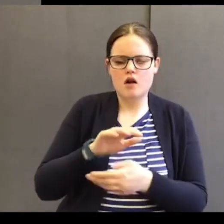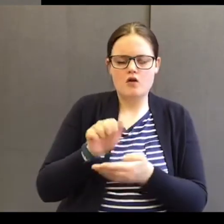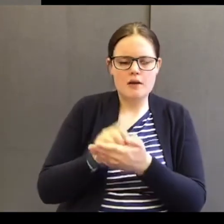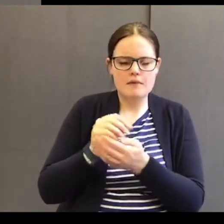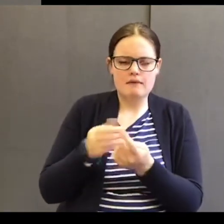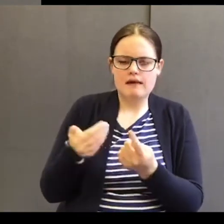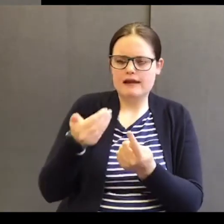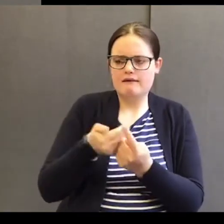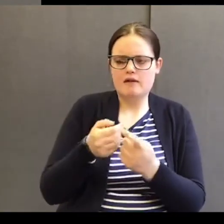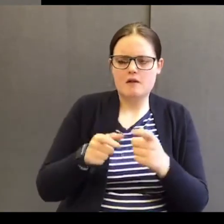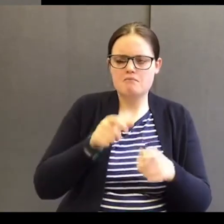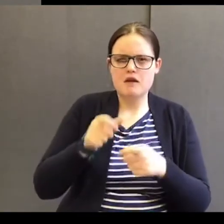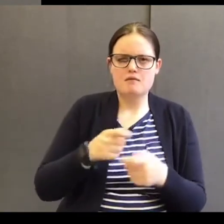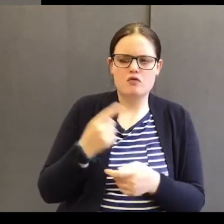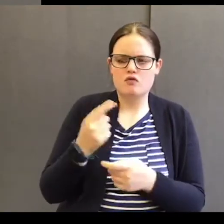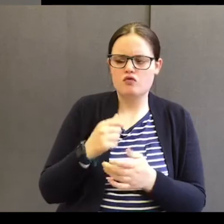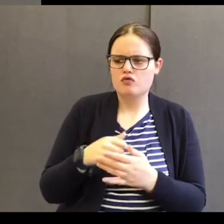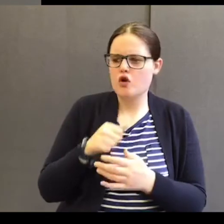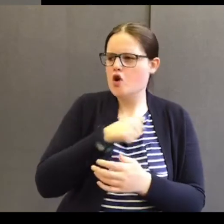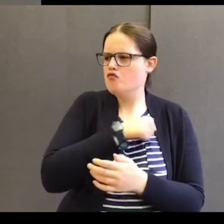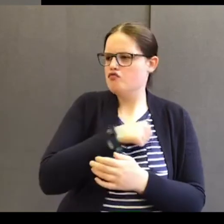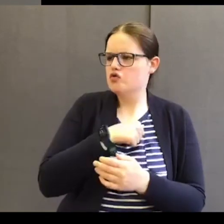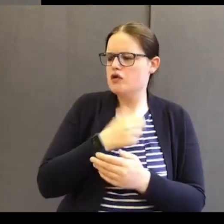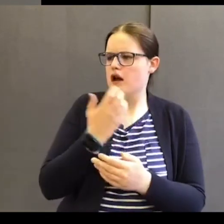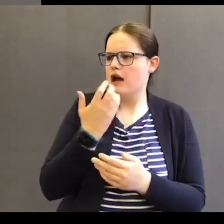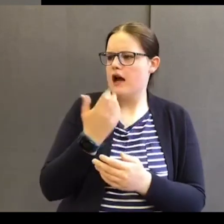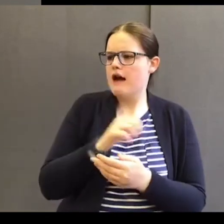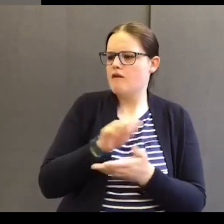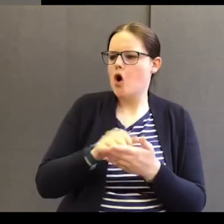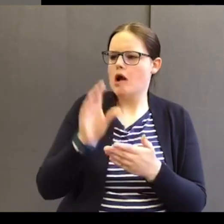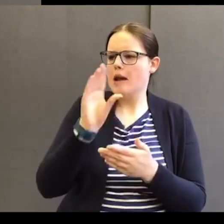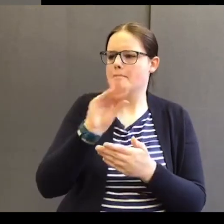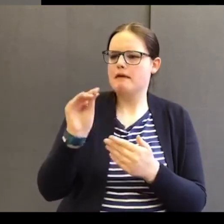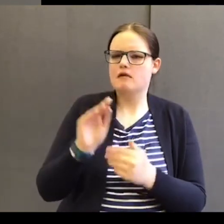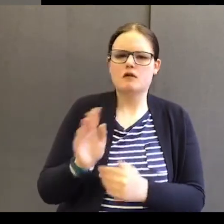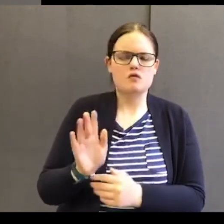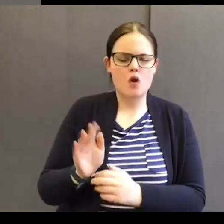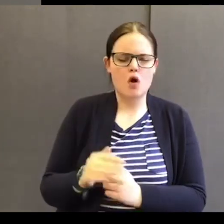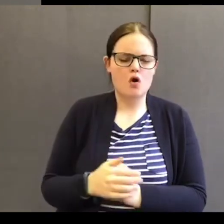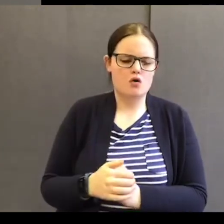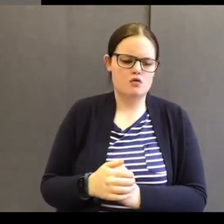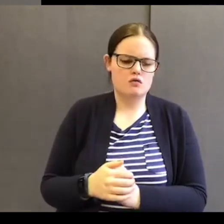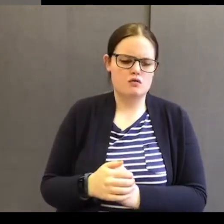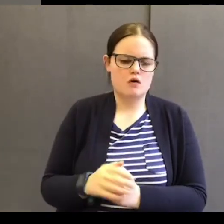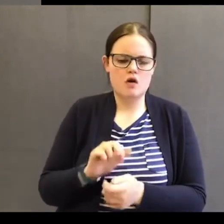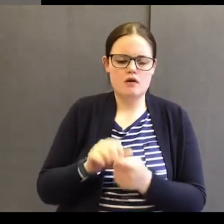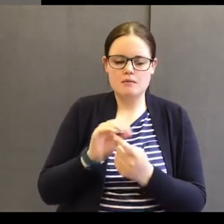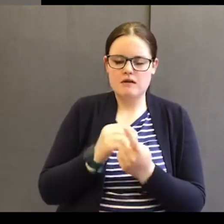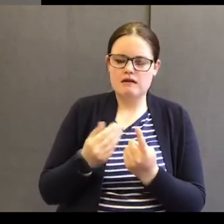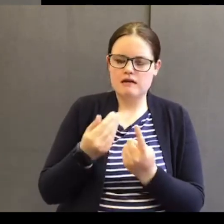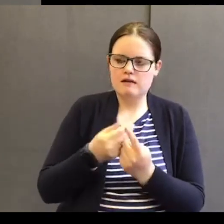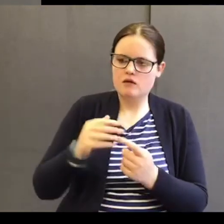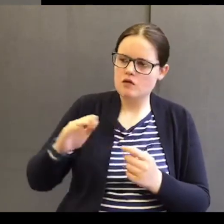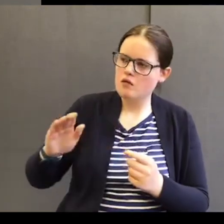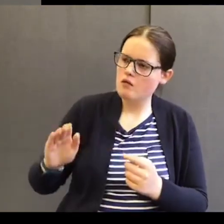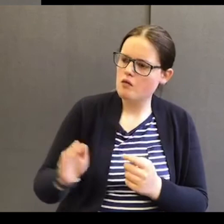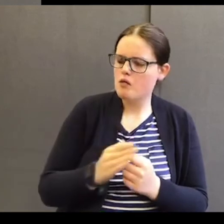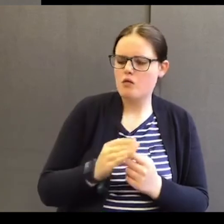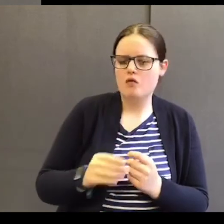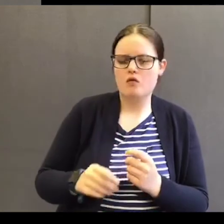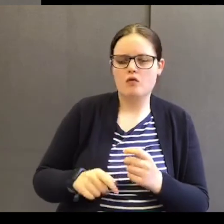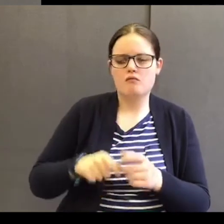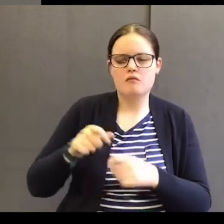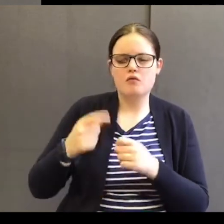gifted. It's not given to those that are Christians that have the Holy Spirit.